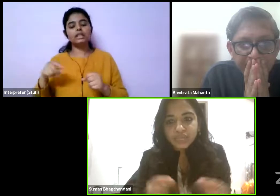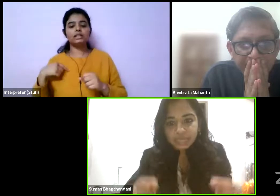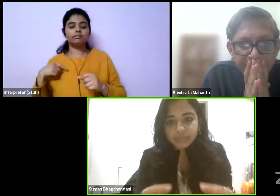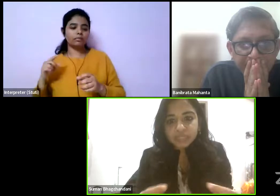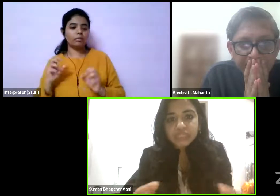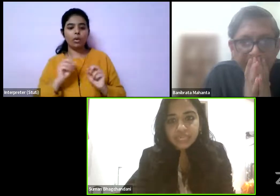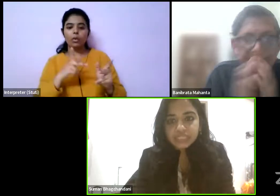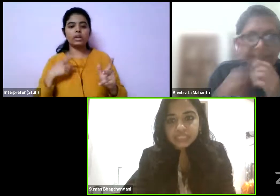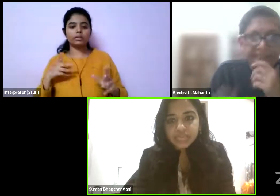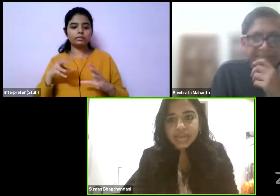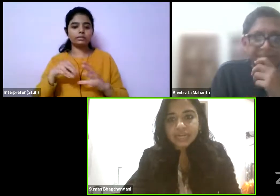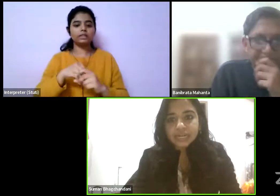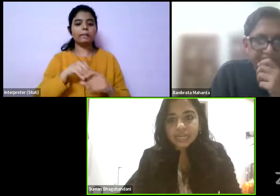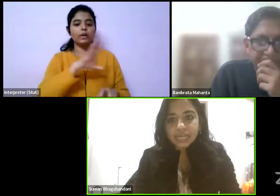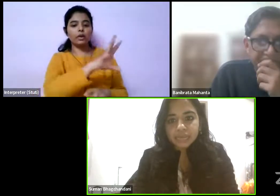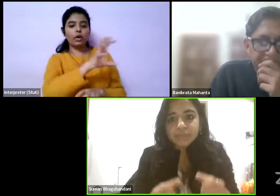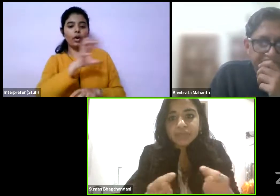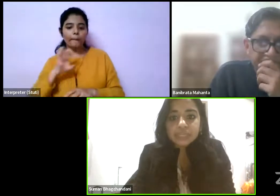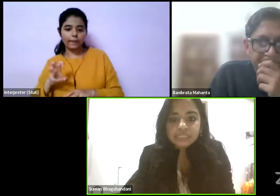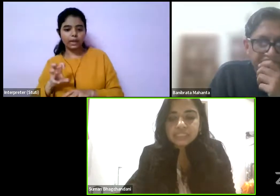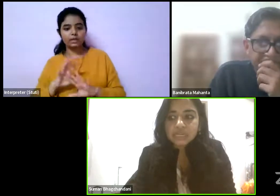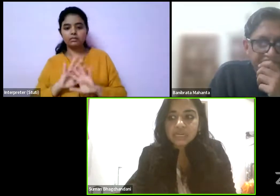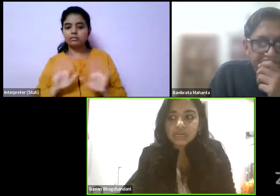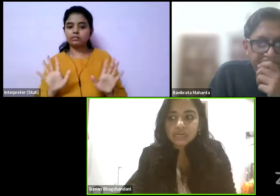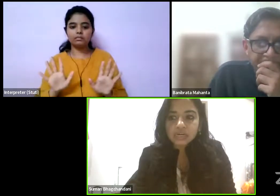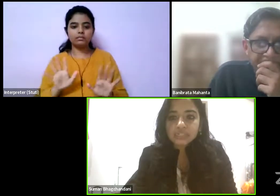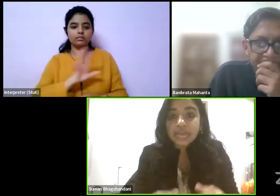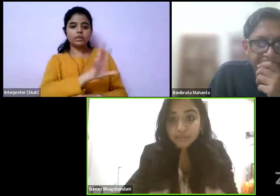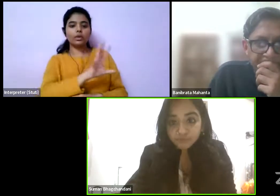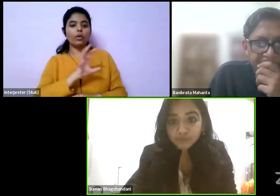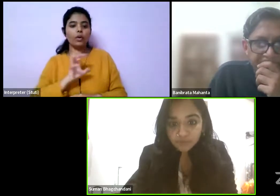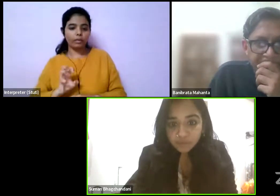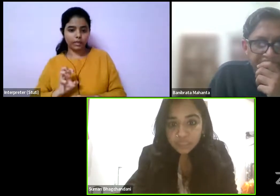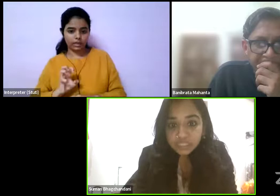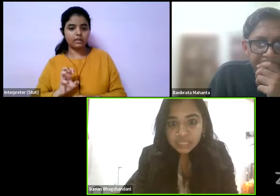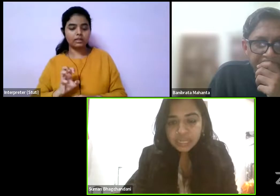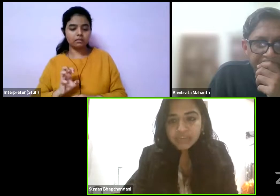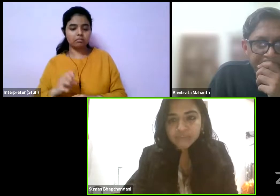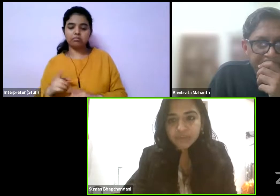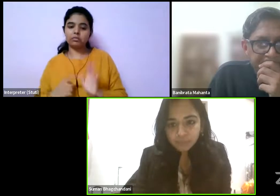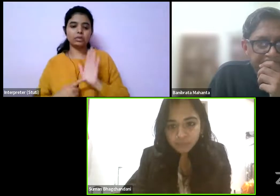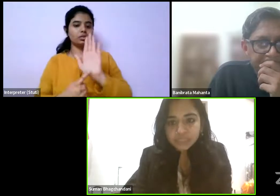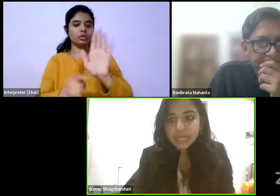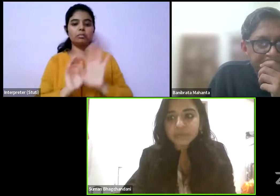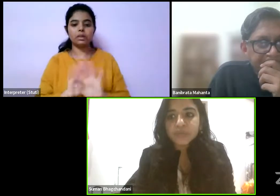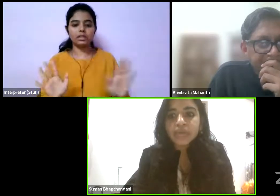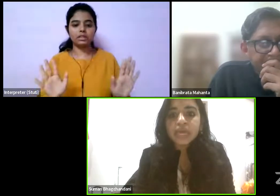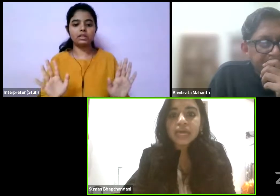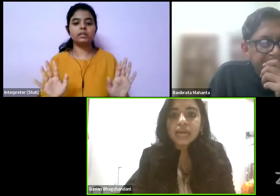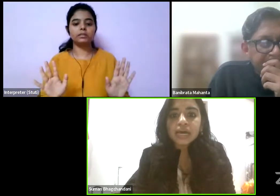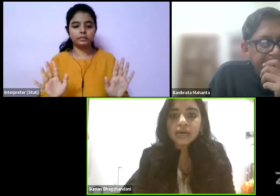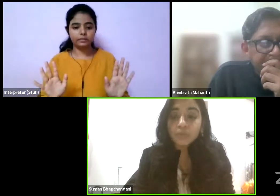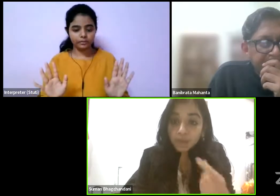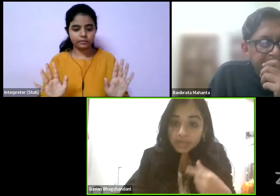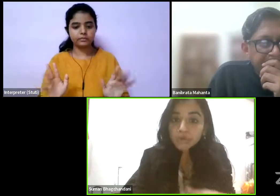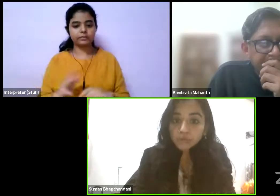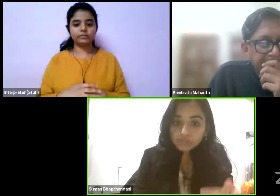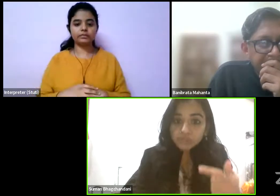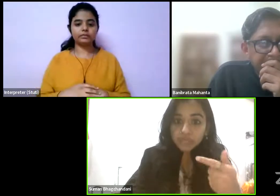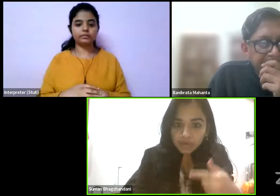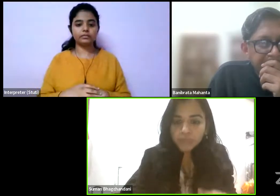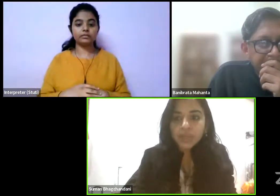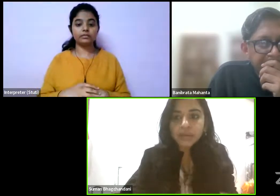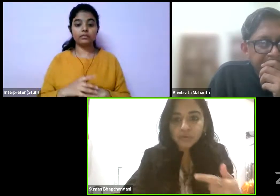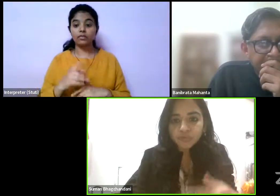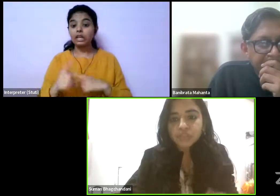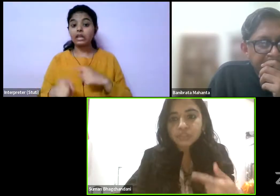to imitate an ableist style of performance, if I may put it that way, while also